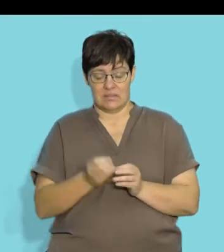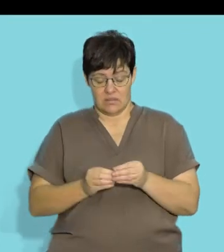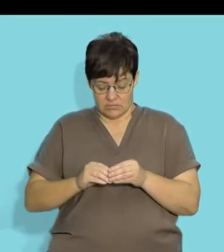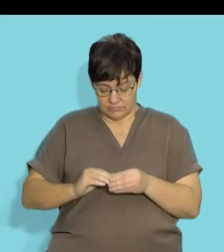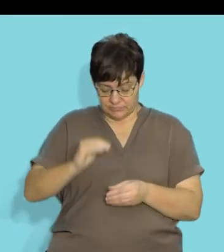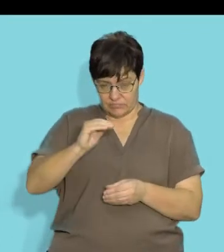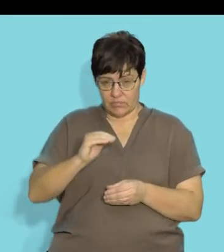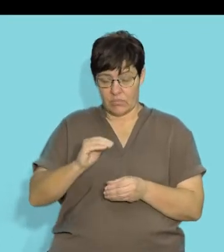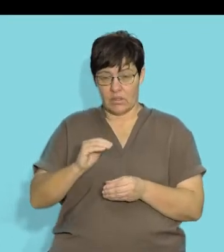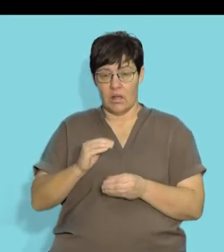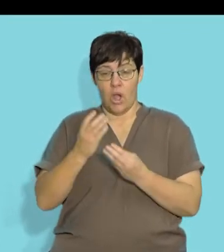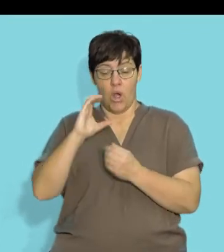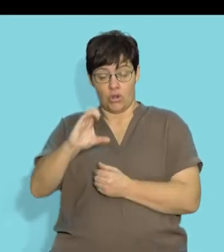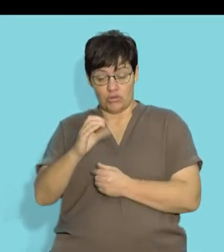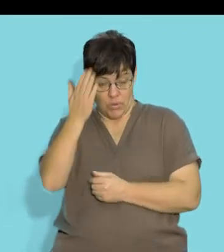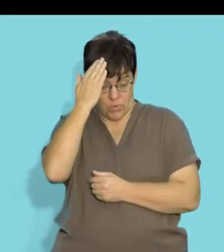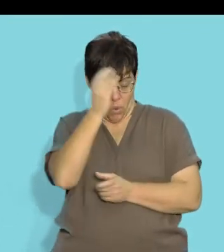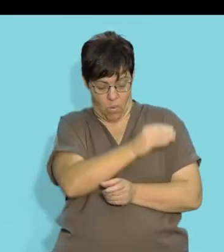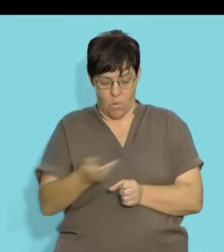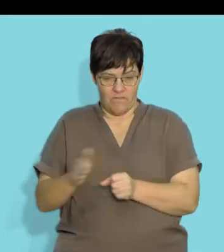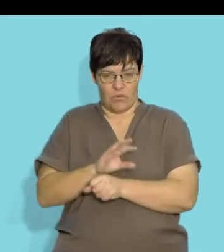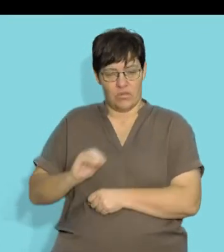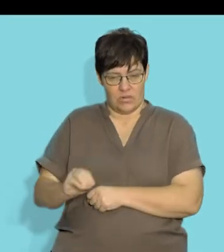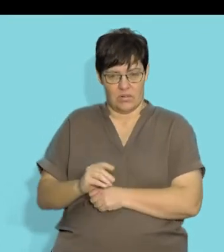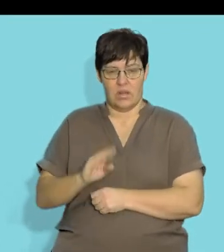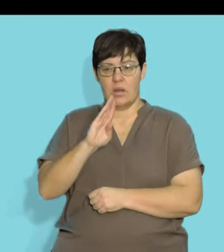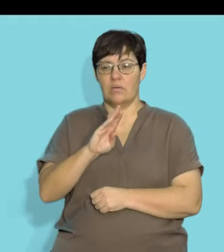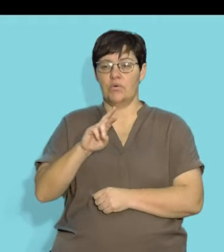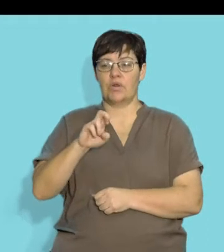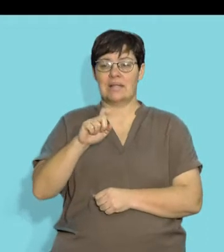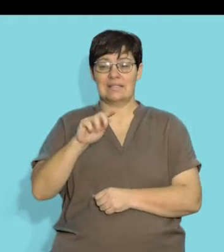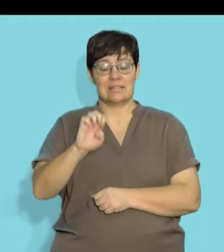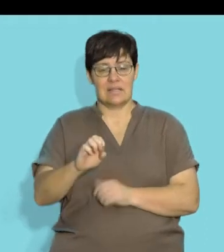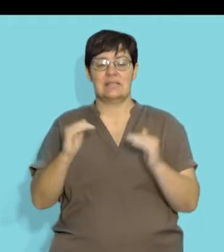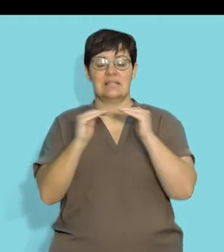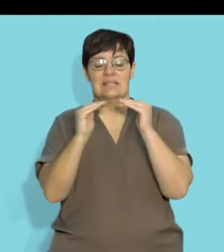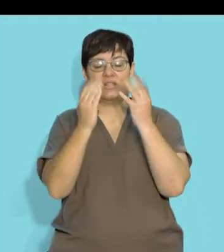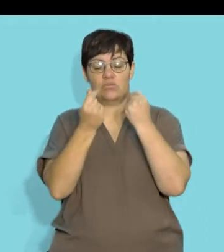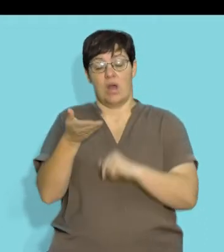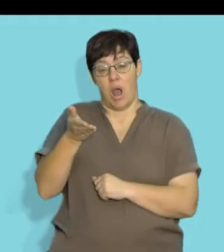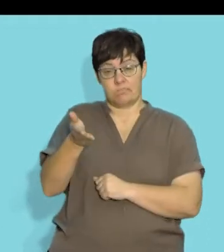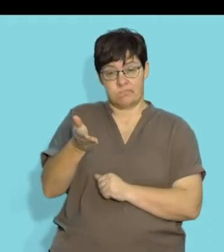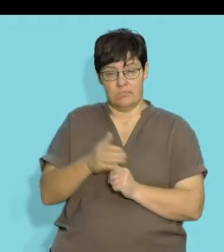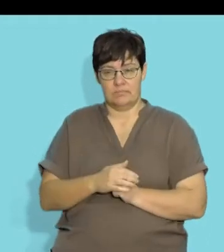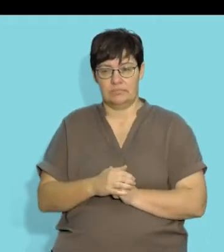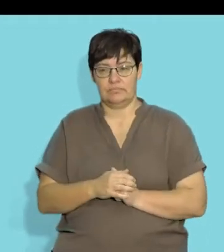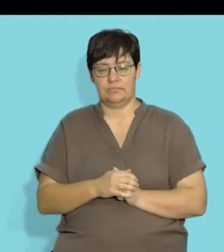solution of the known concentration. Right. So what goes into the burette is actually the standard